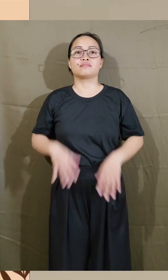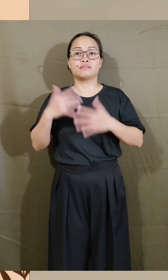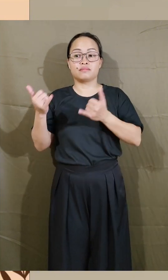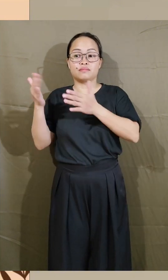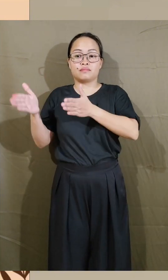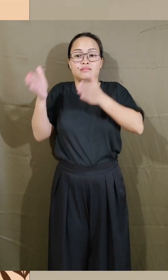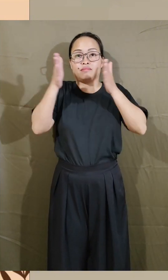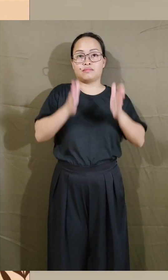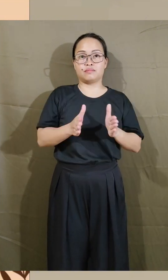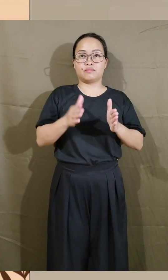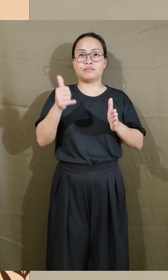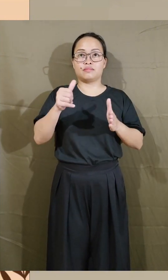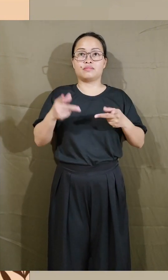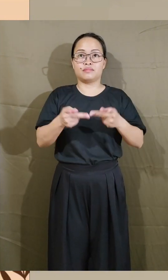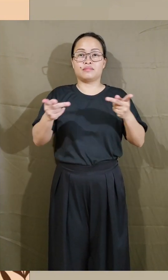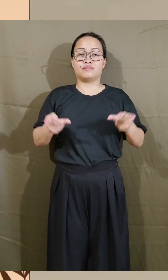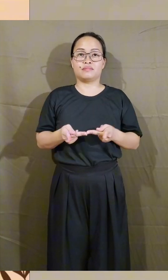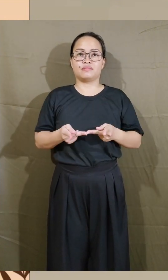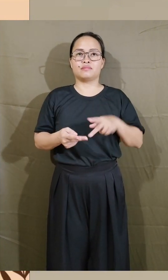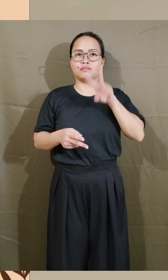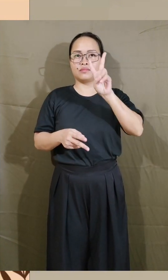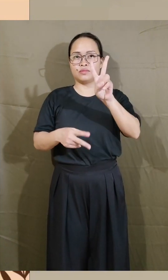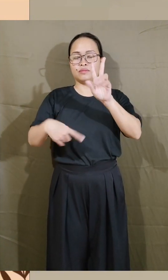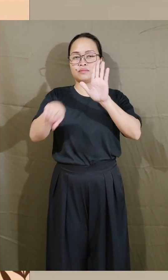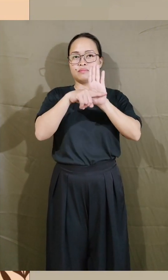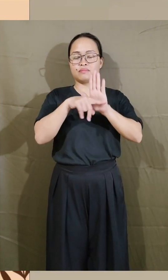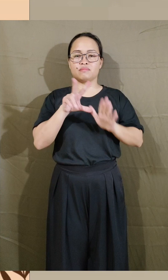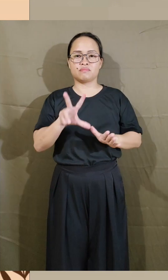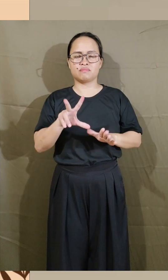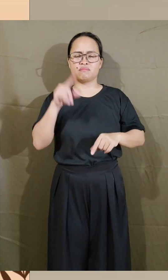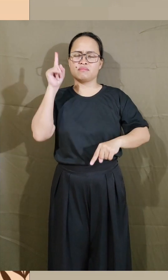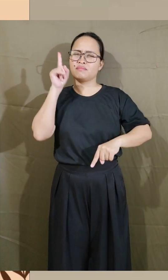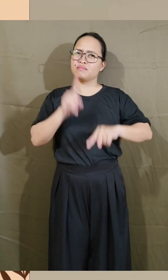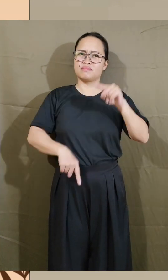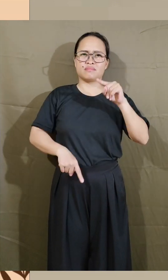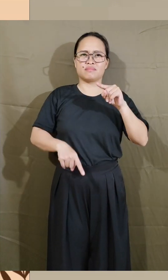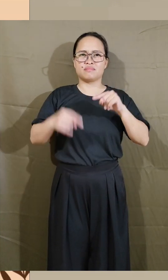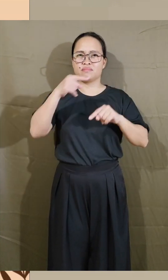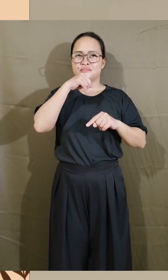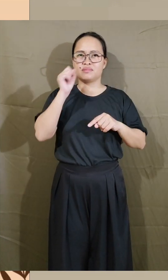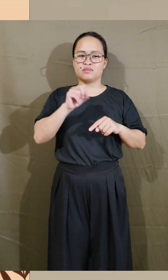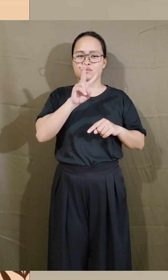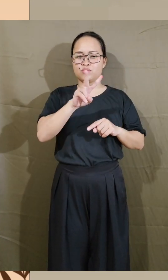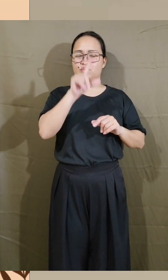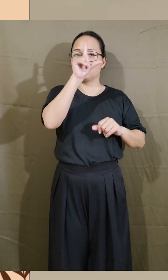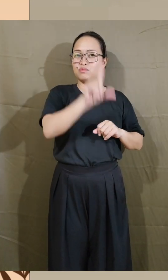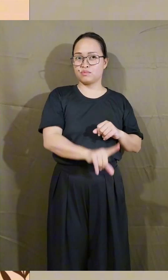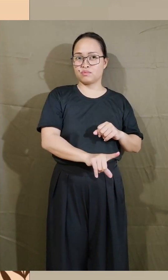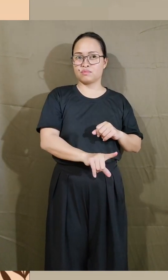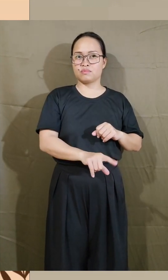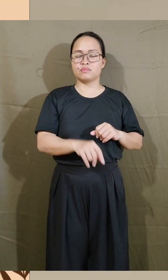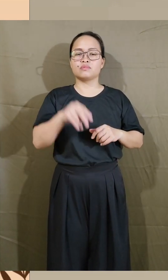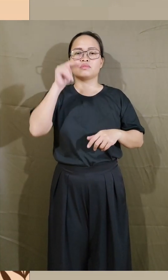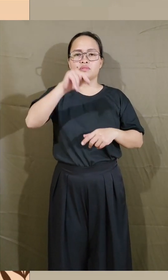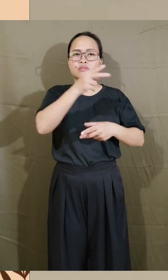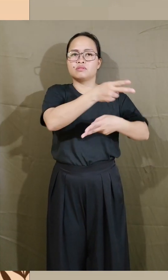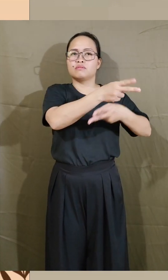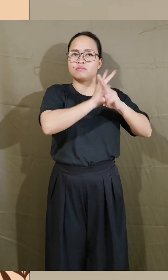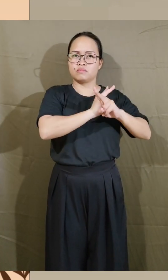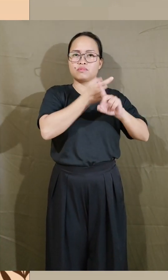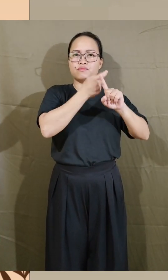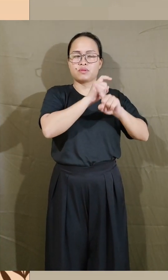Now 2 minus 3. 2 minus 3 is not possible, so we need to borrow from hundreds